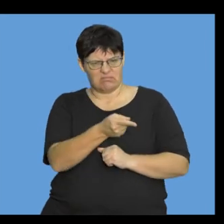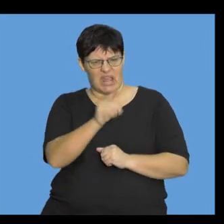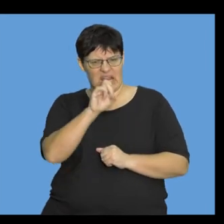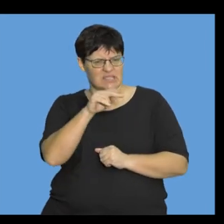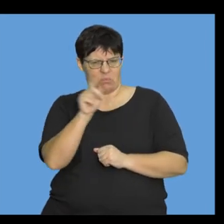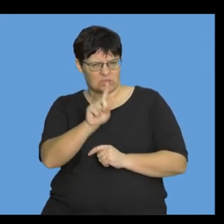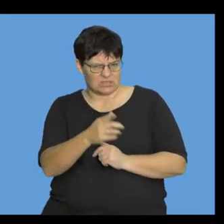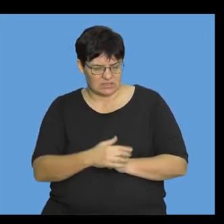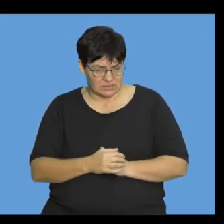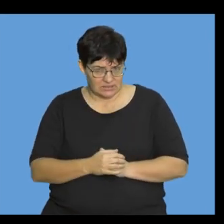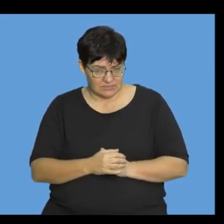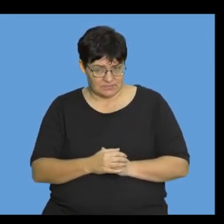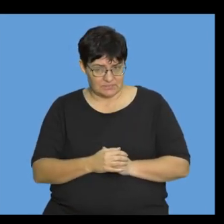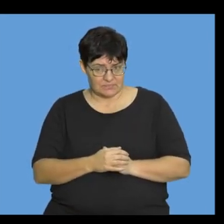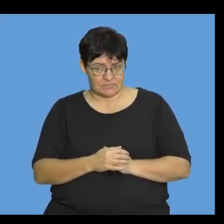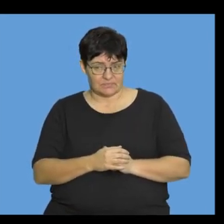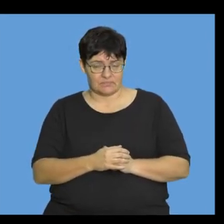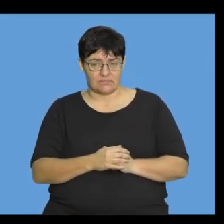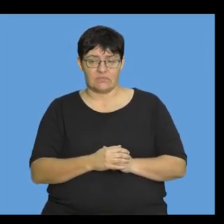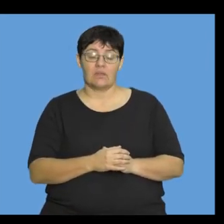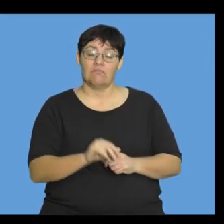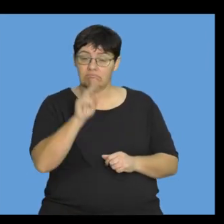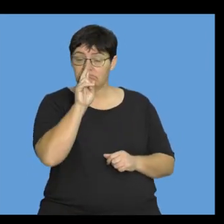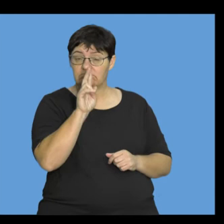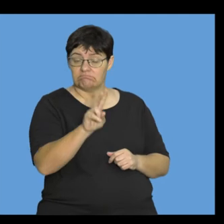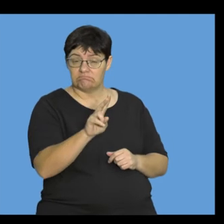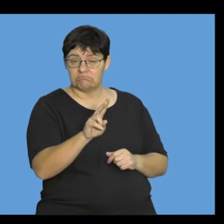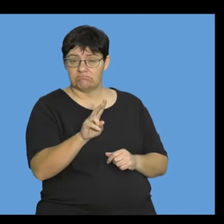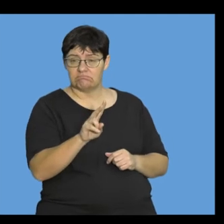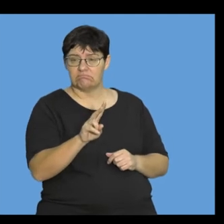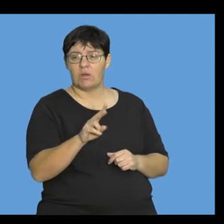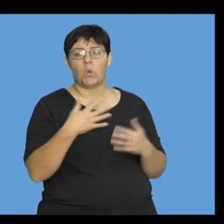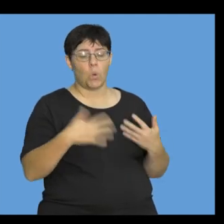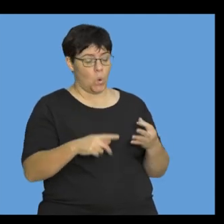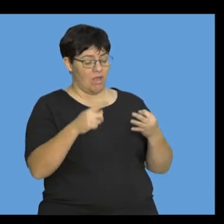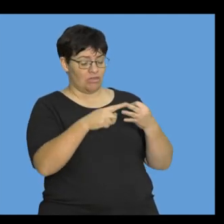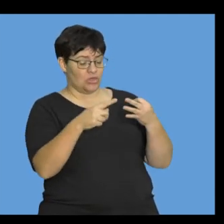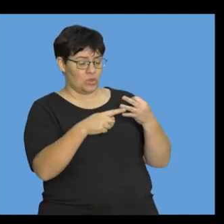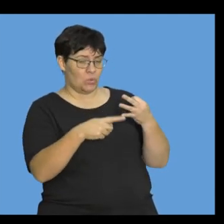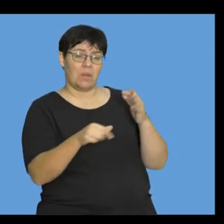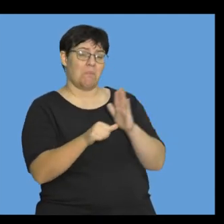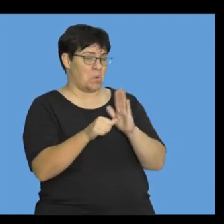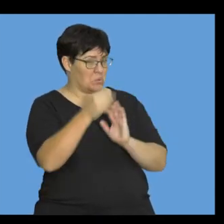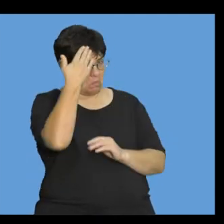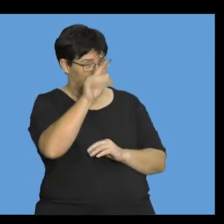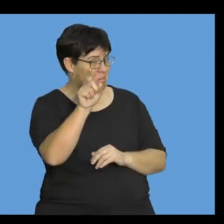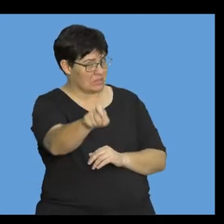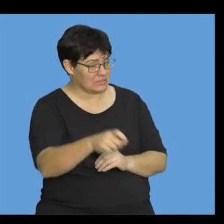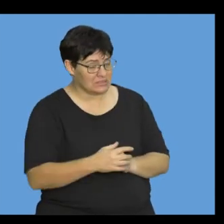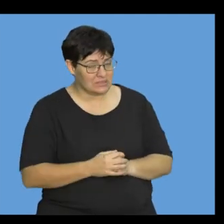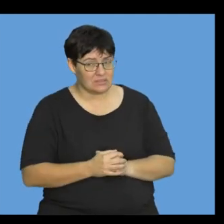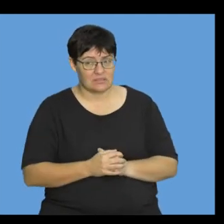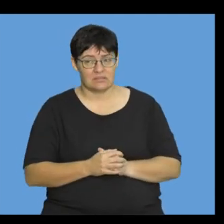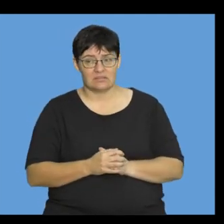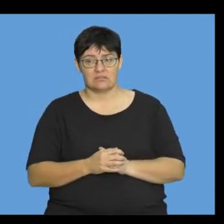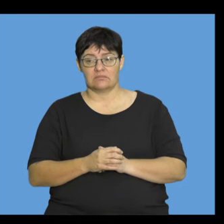is happening to the enzyme? Okay, so guys, over here, when we look at these are very three important terms that you need to